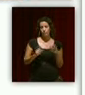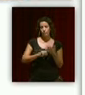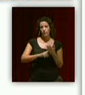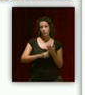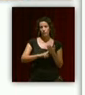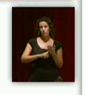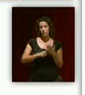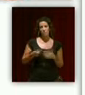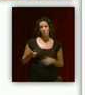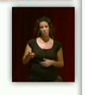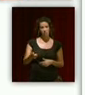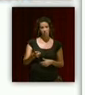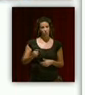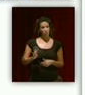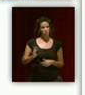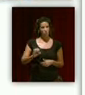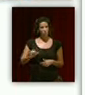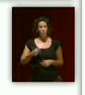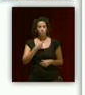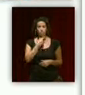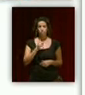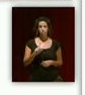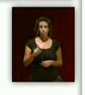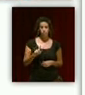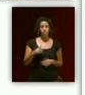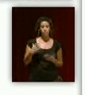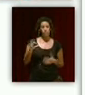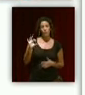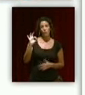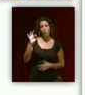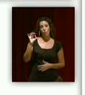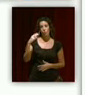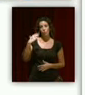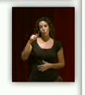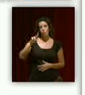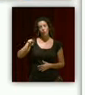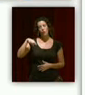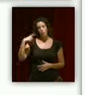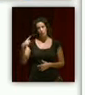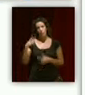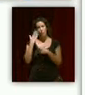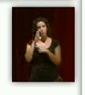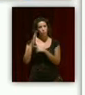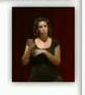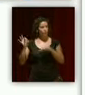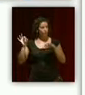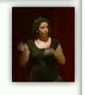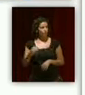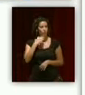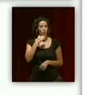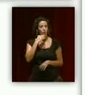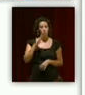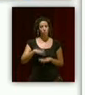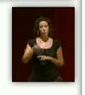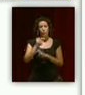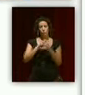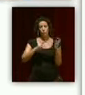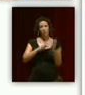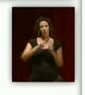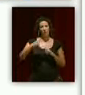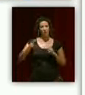there were 2 users who claimed that they disliked the Wii remote